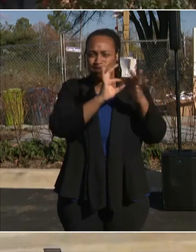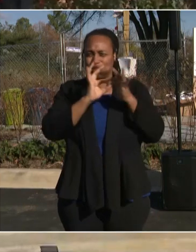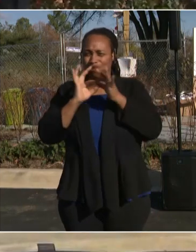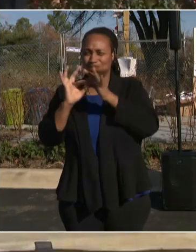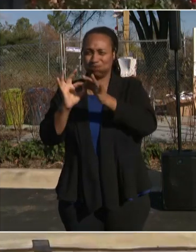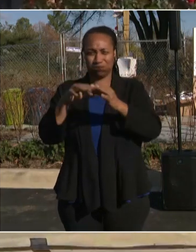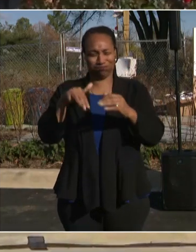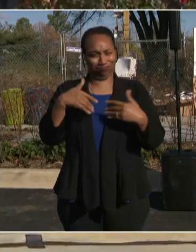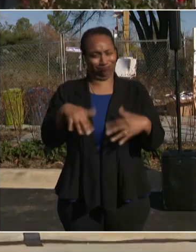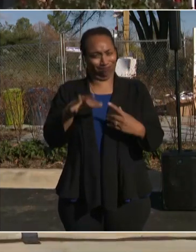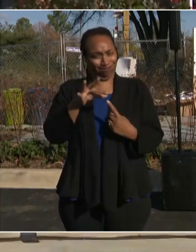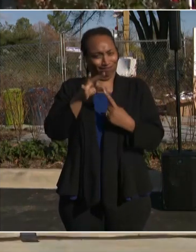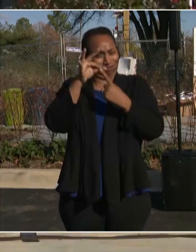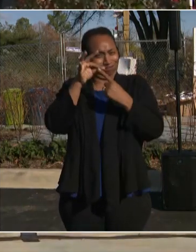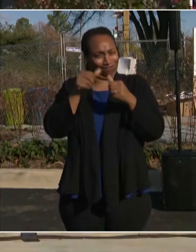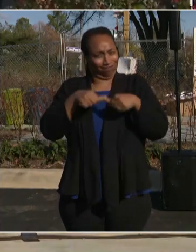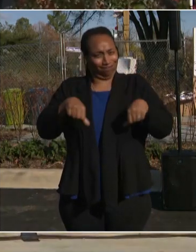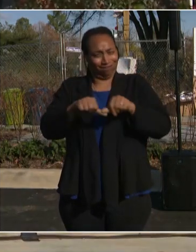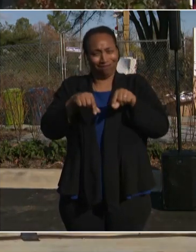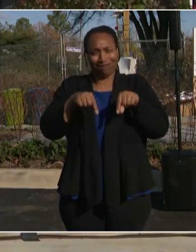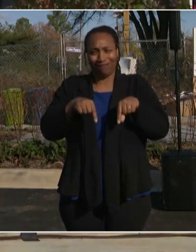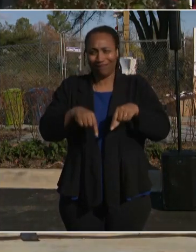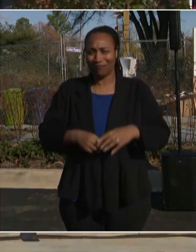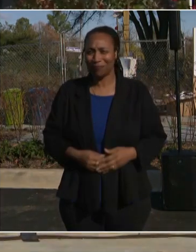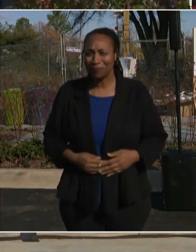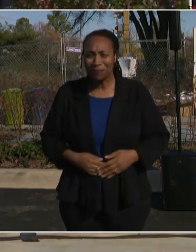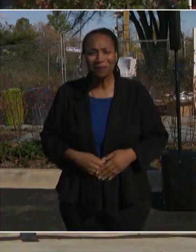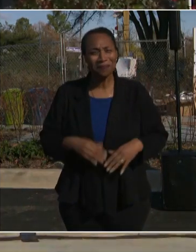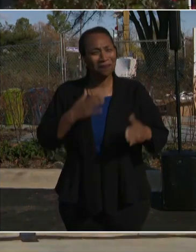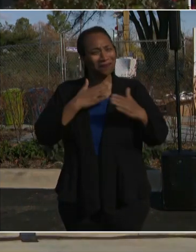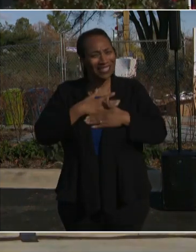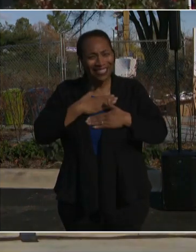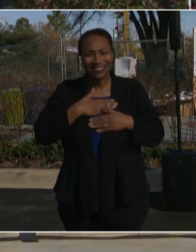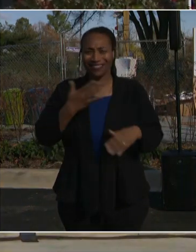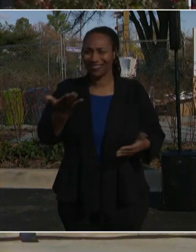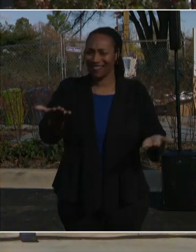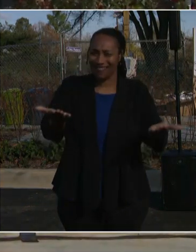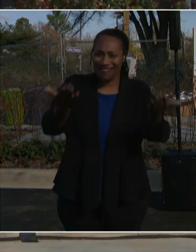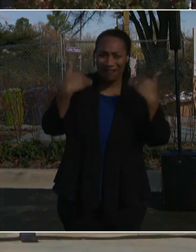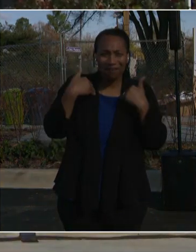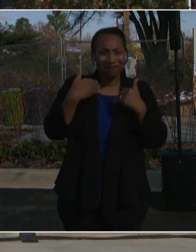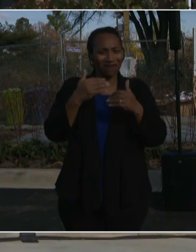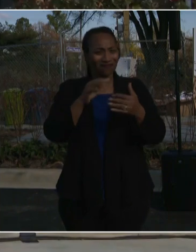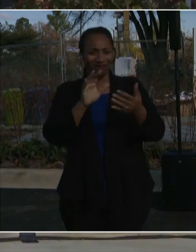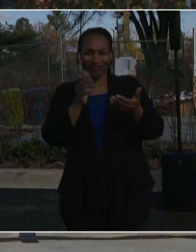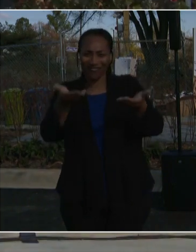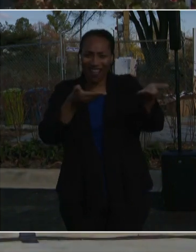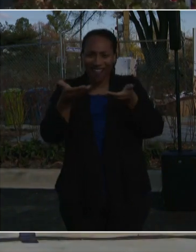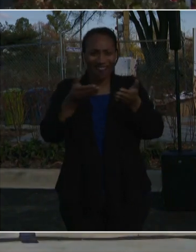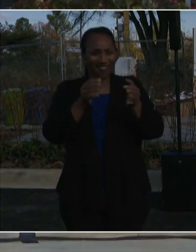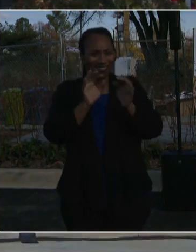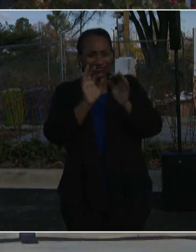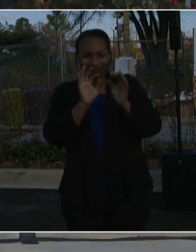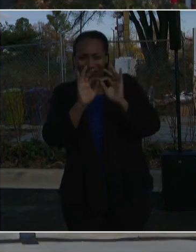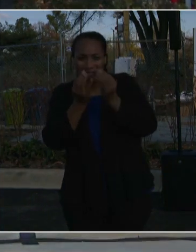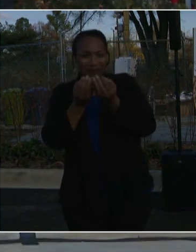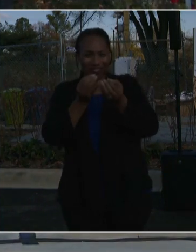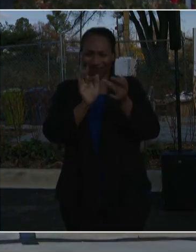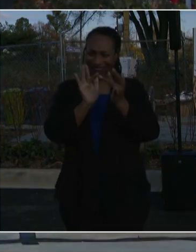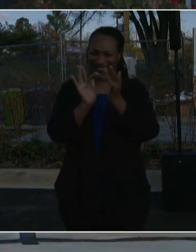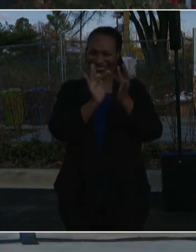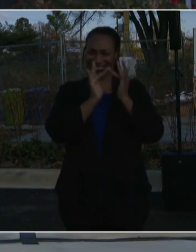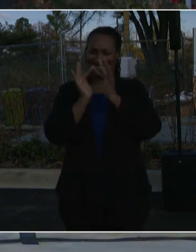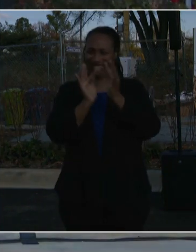welcoming, inviting, family-oriented, and close-knit. In other words, we look out for each other.